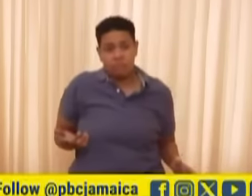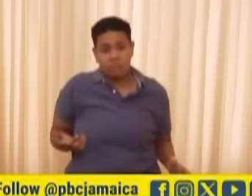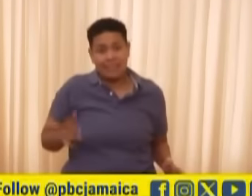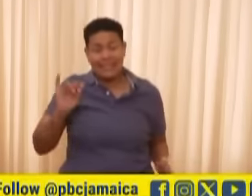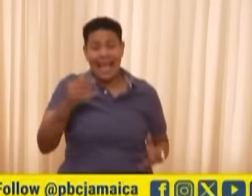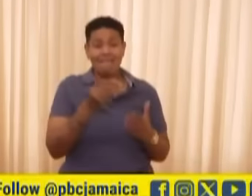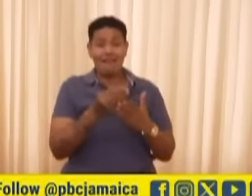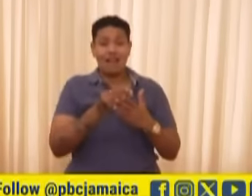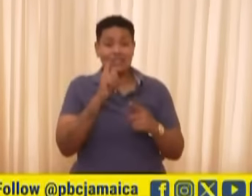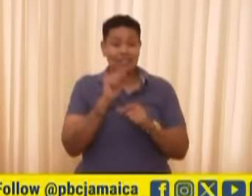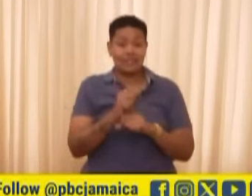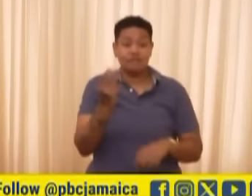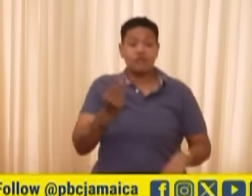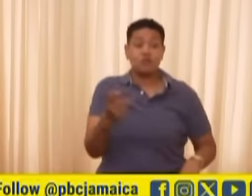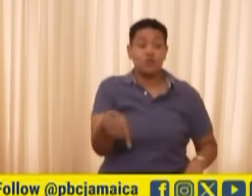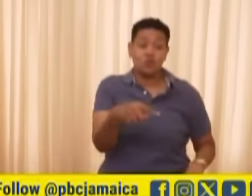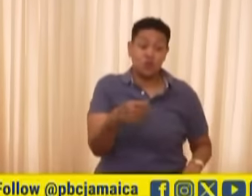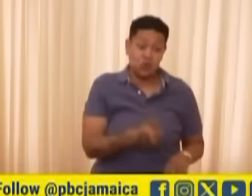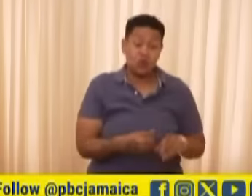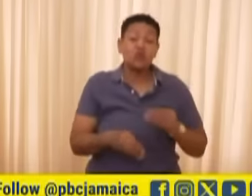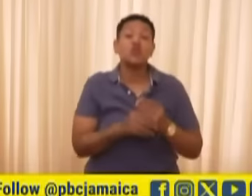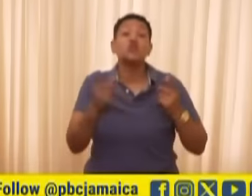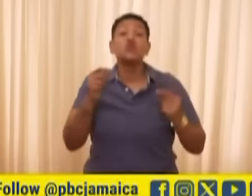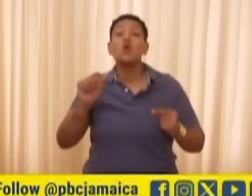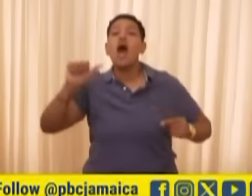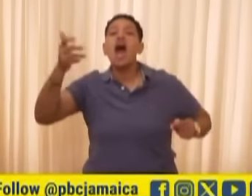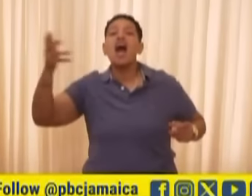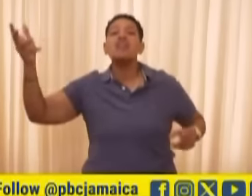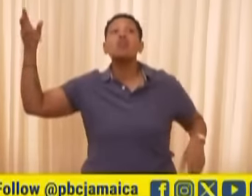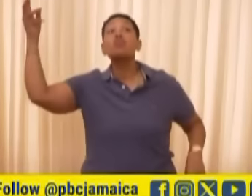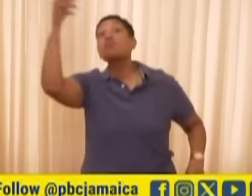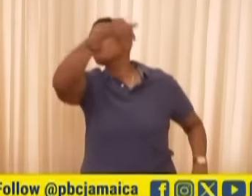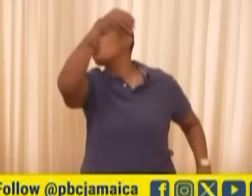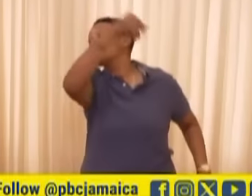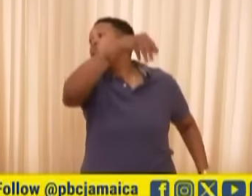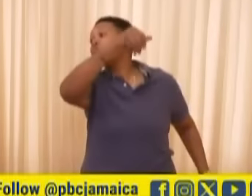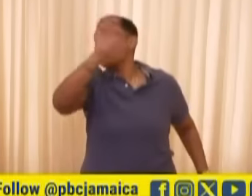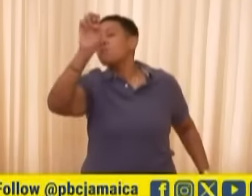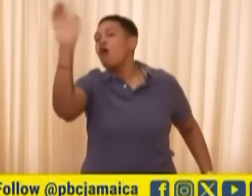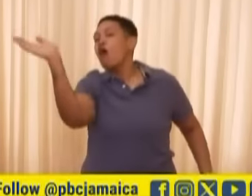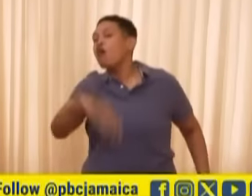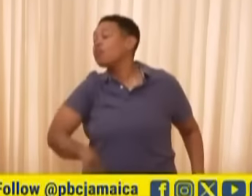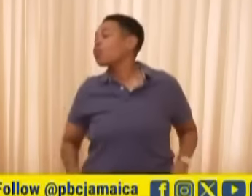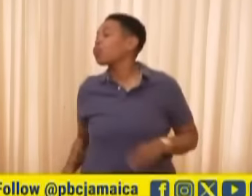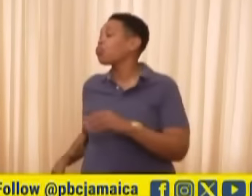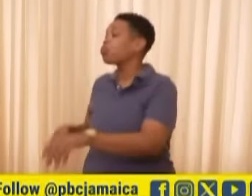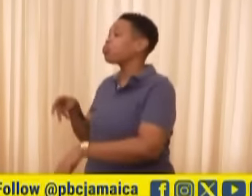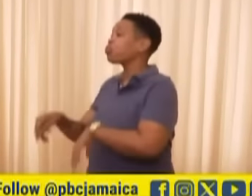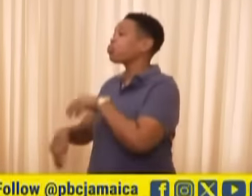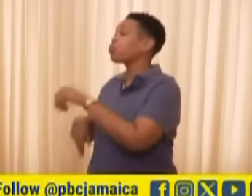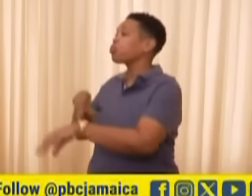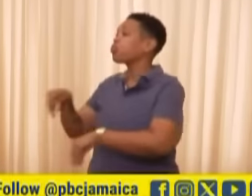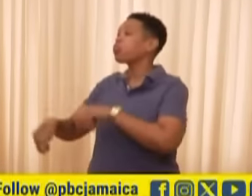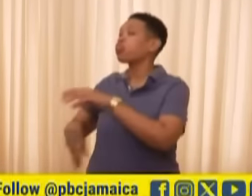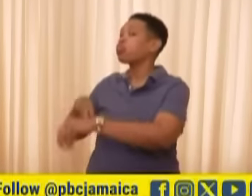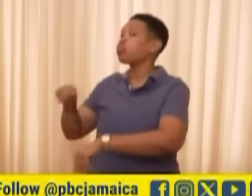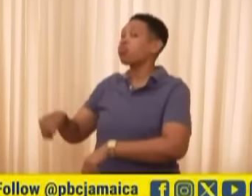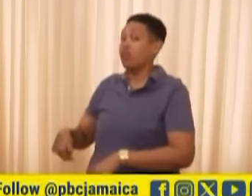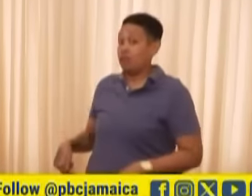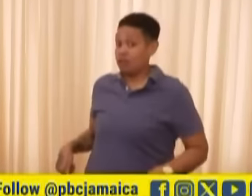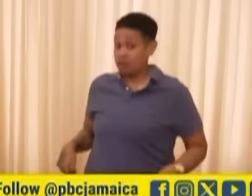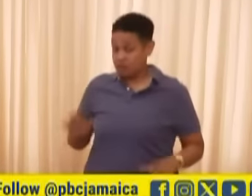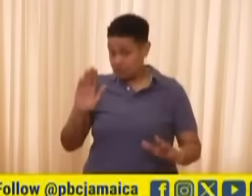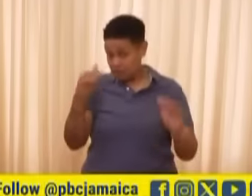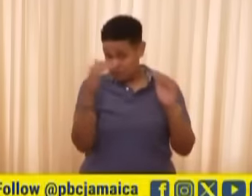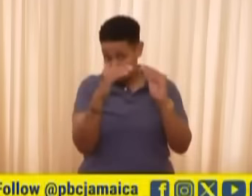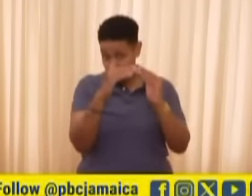that funds were used to do other things outside of emergencies. And in